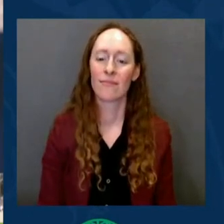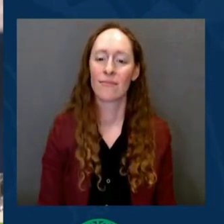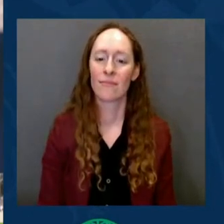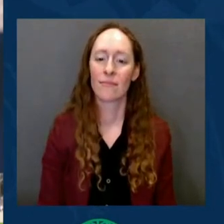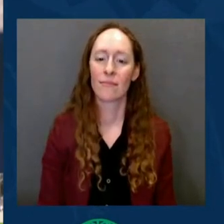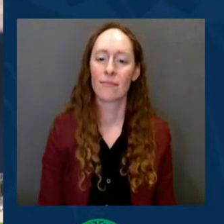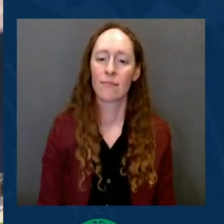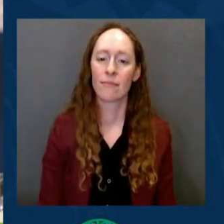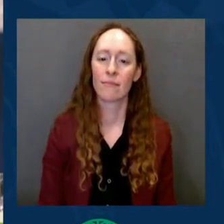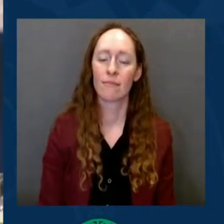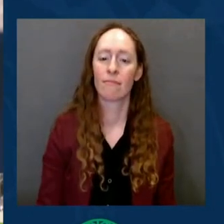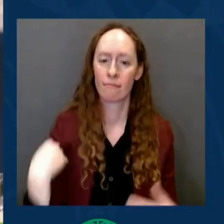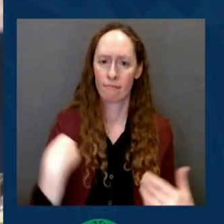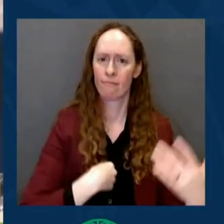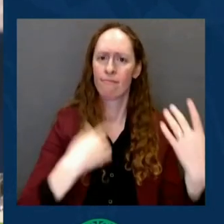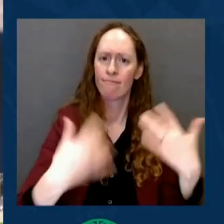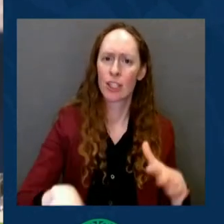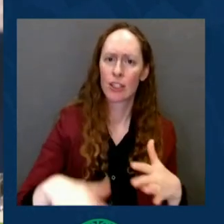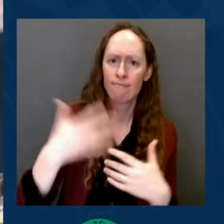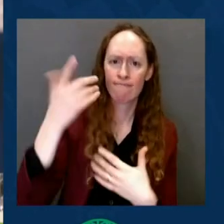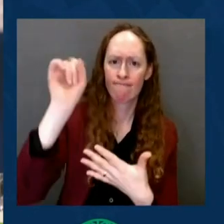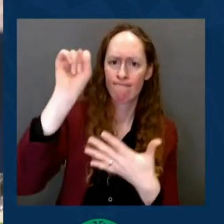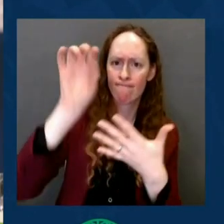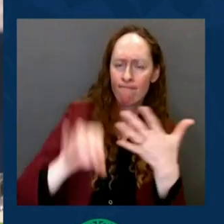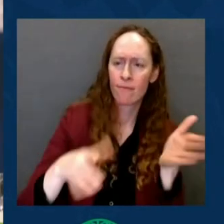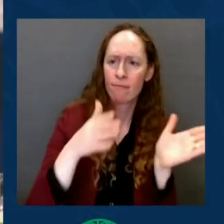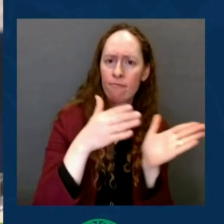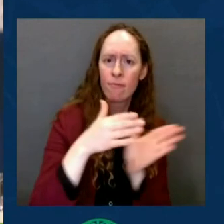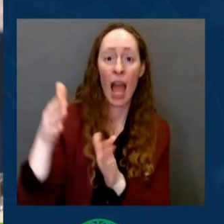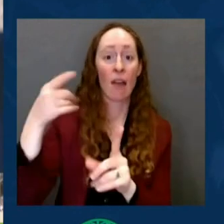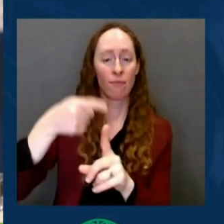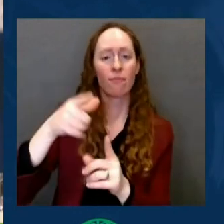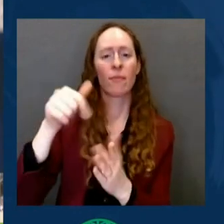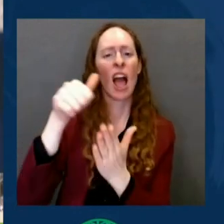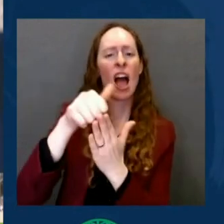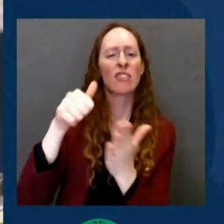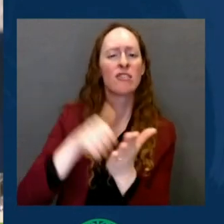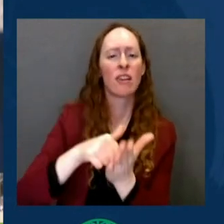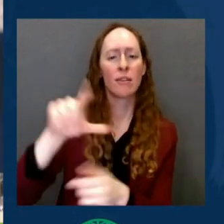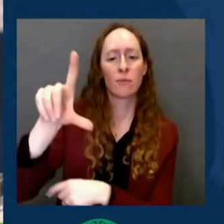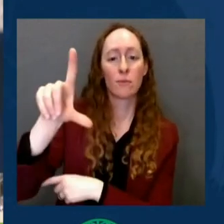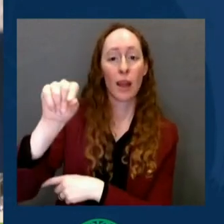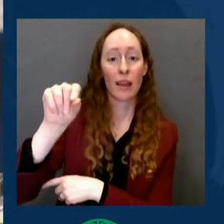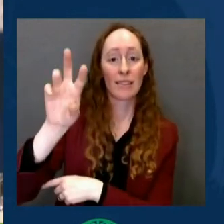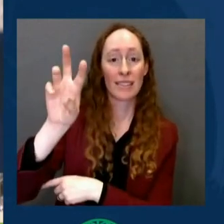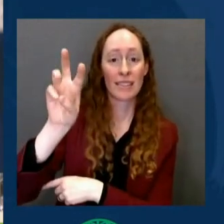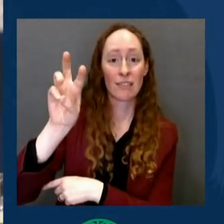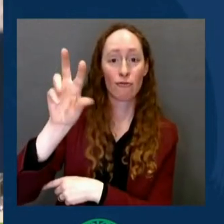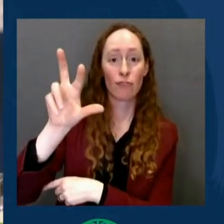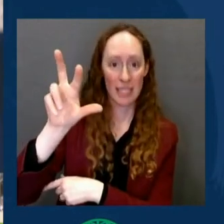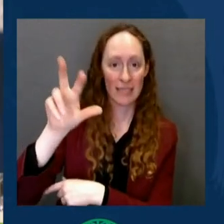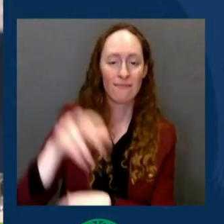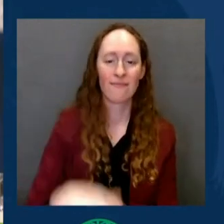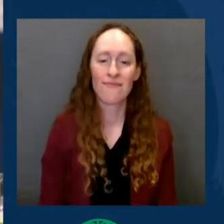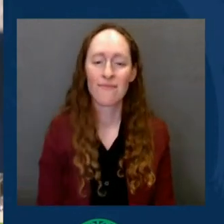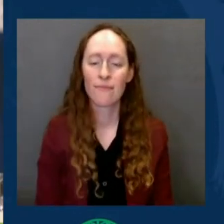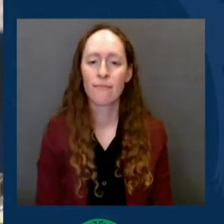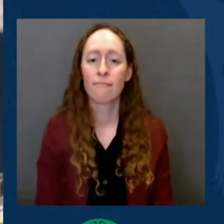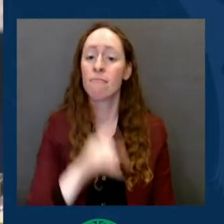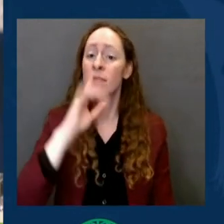2063, converge upon our goals, which concern peace, integration, inclusive